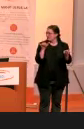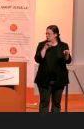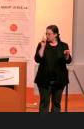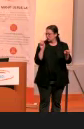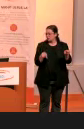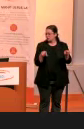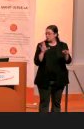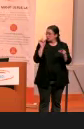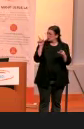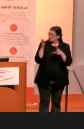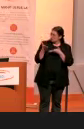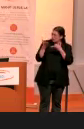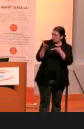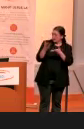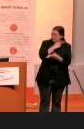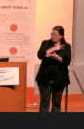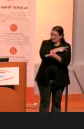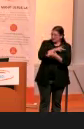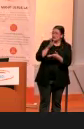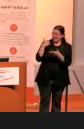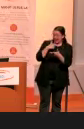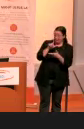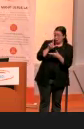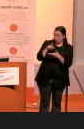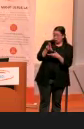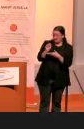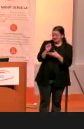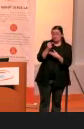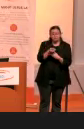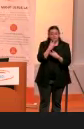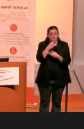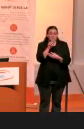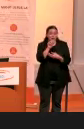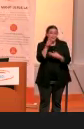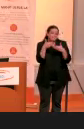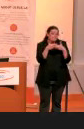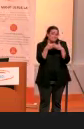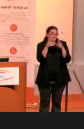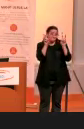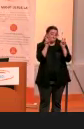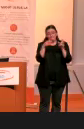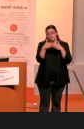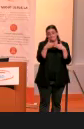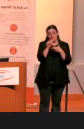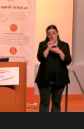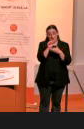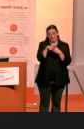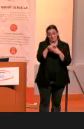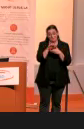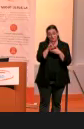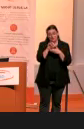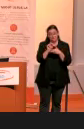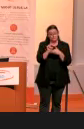your patients take a baby aspirin? Yeah, that's a great question. Of course, it's going to be a little nuanced for every patient, and if you've had a history